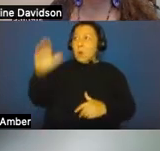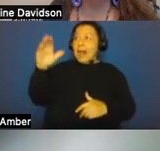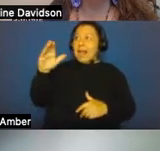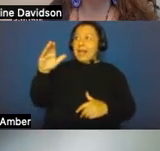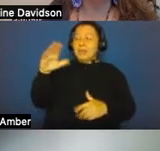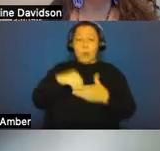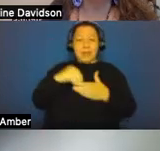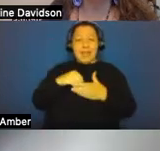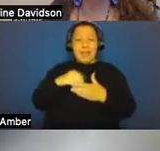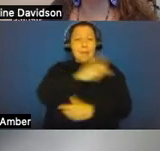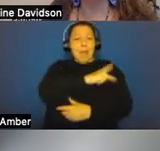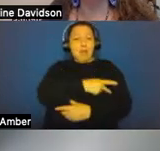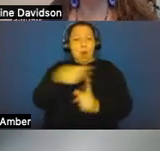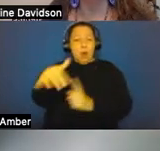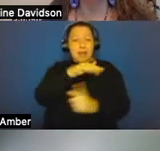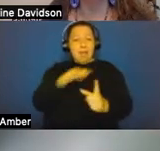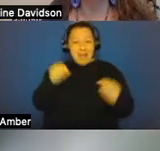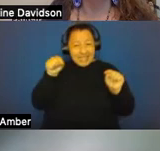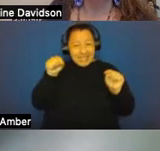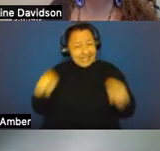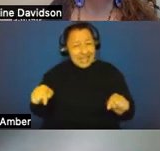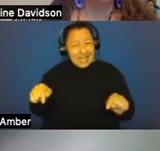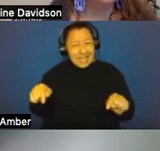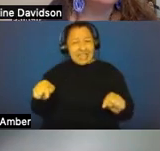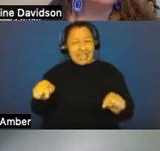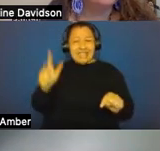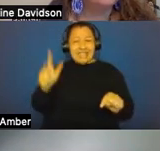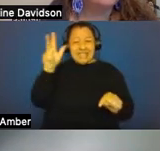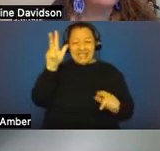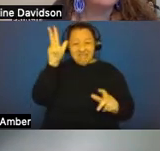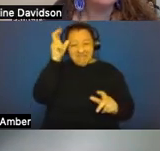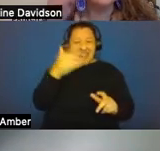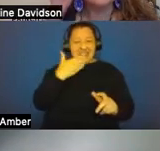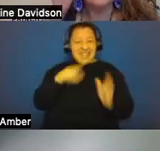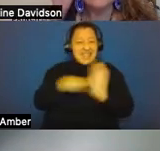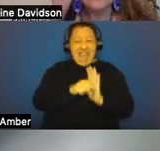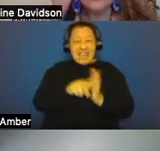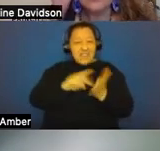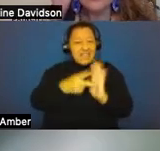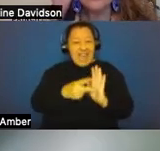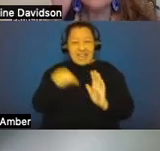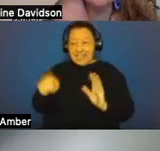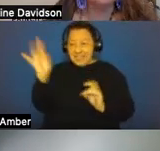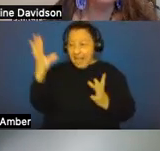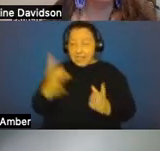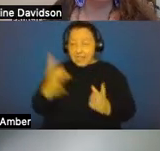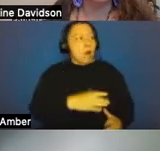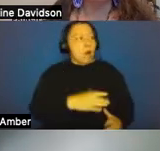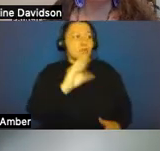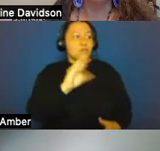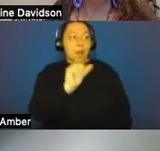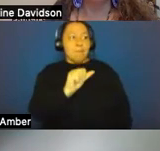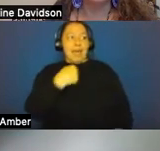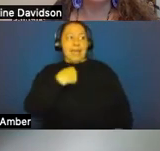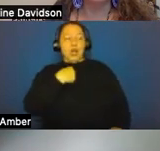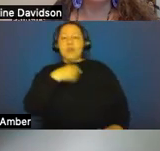Thank you for that. Thank you for that. And this is Rebecca. That is a great conversation starter. So I think